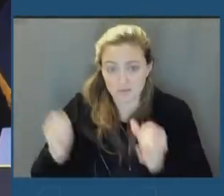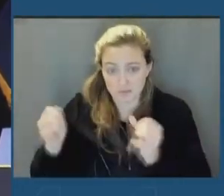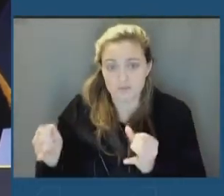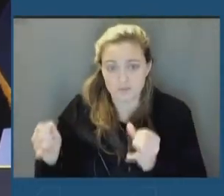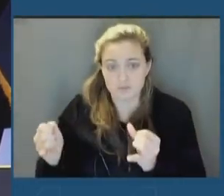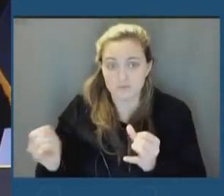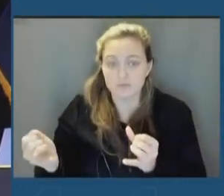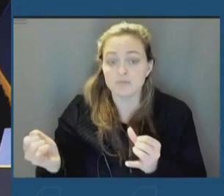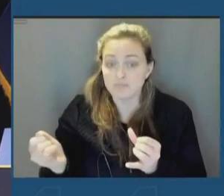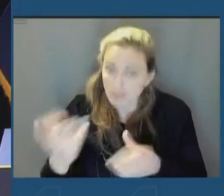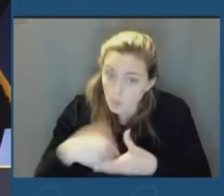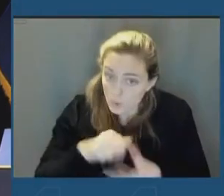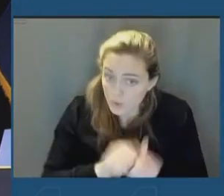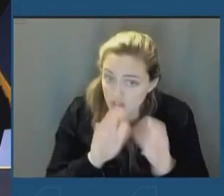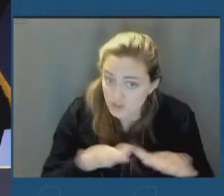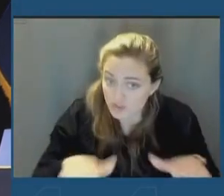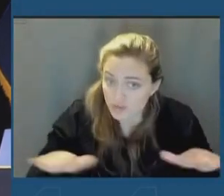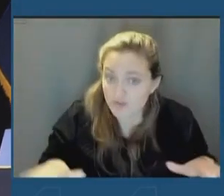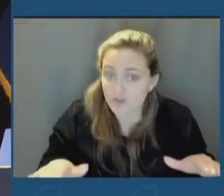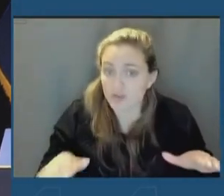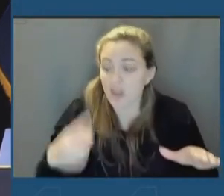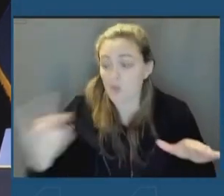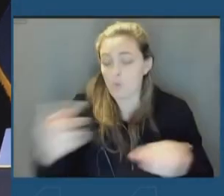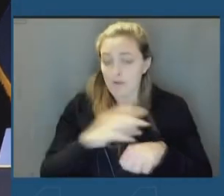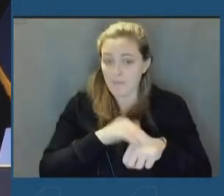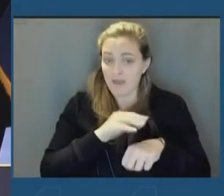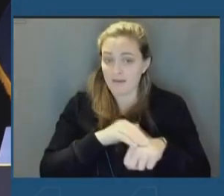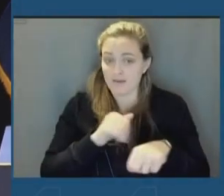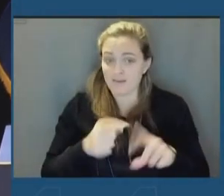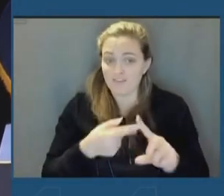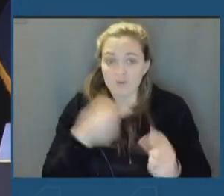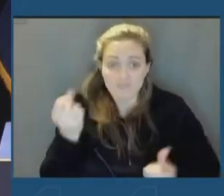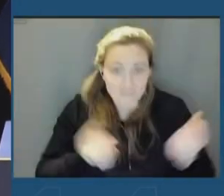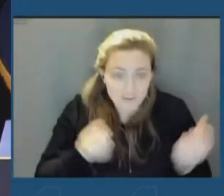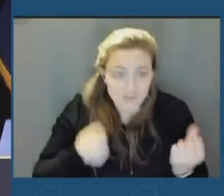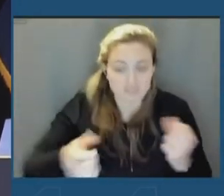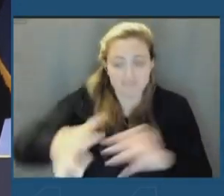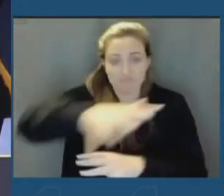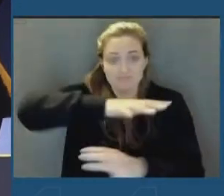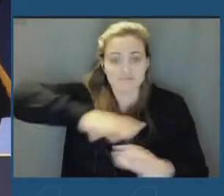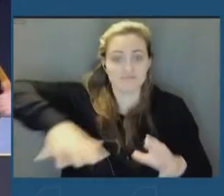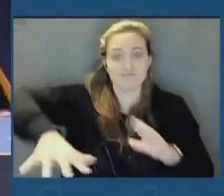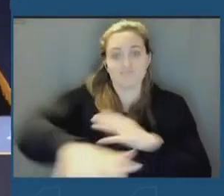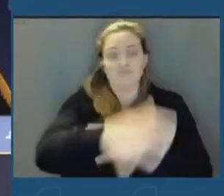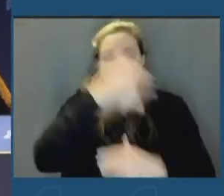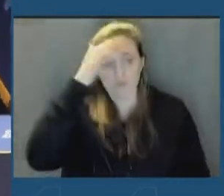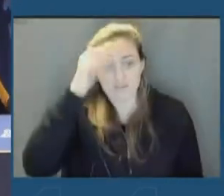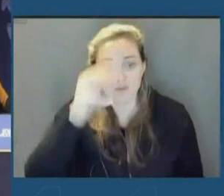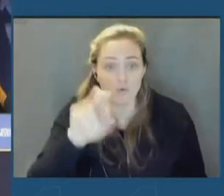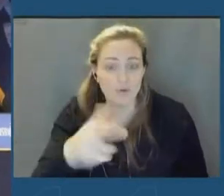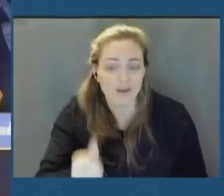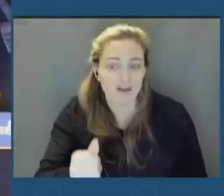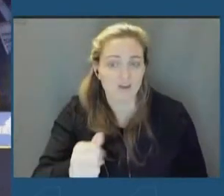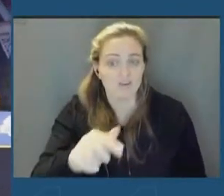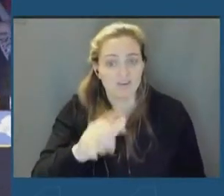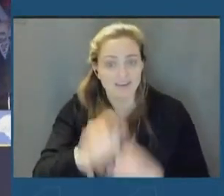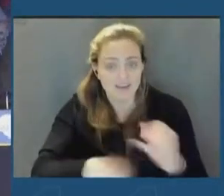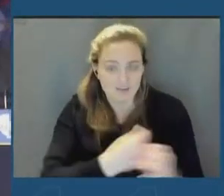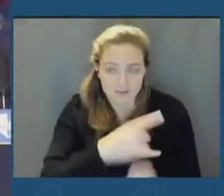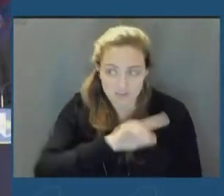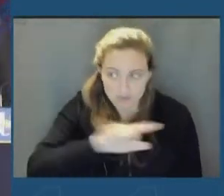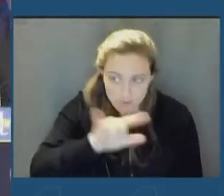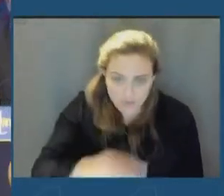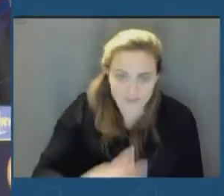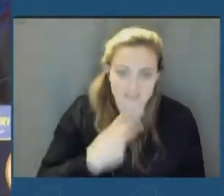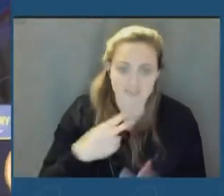including children and one pet, from vehicles surrounding the Buffalo Niagara International Airport who had been stranded during the